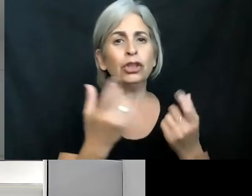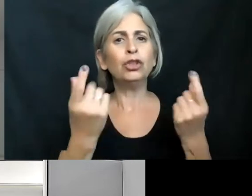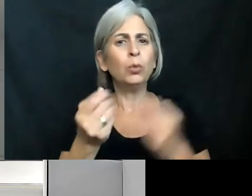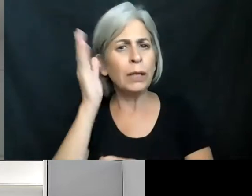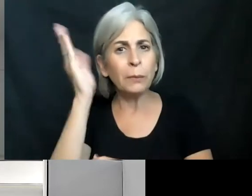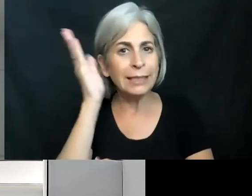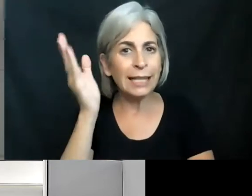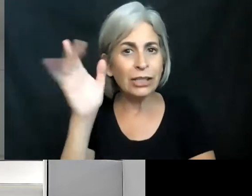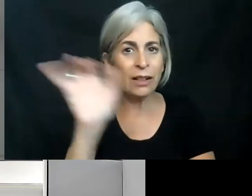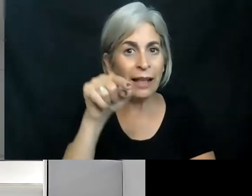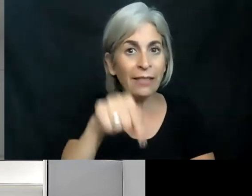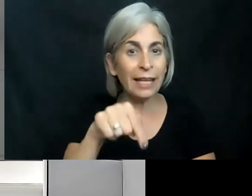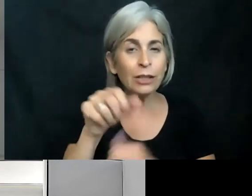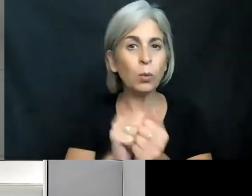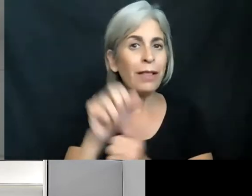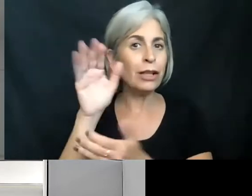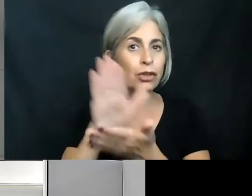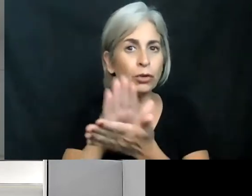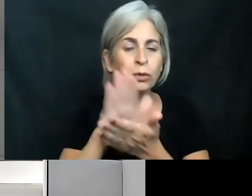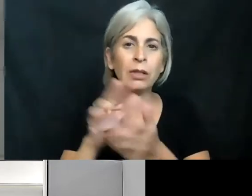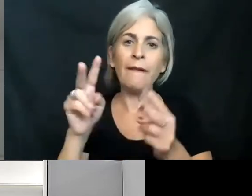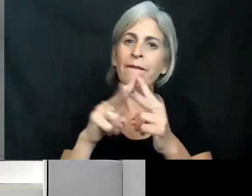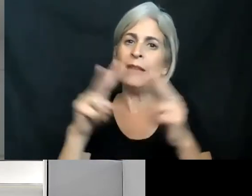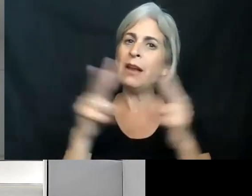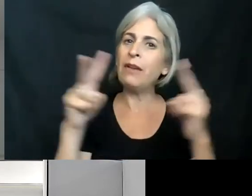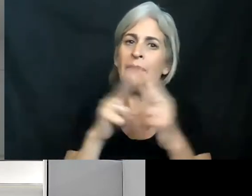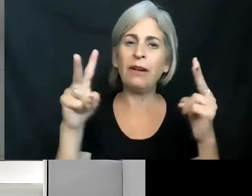these to schools are very beneficial.